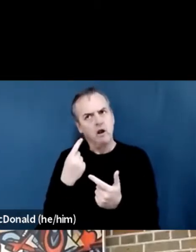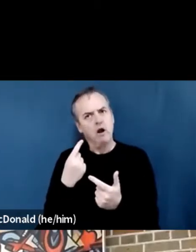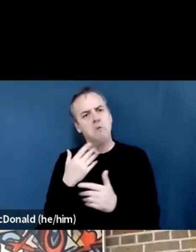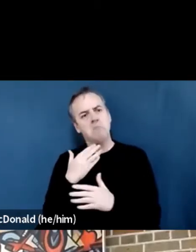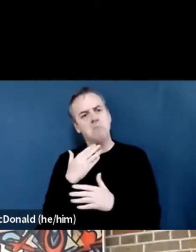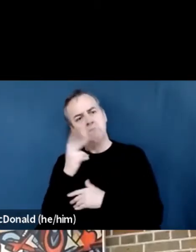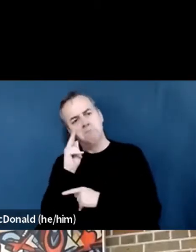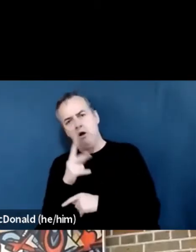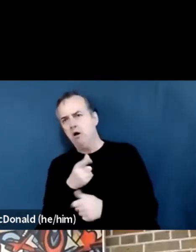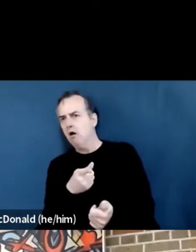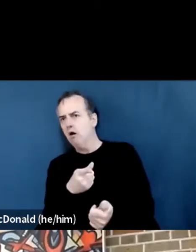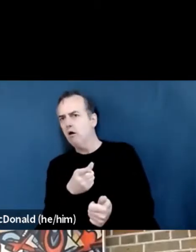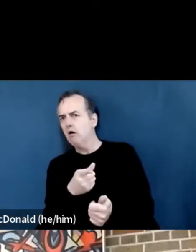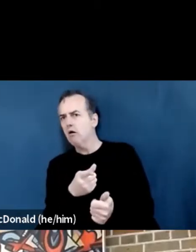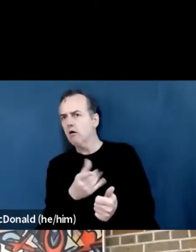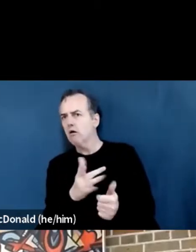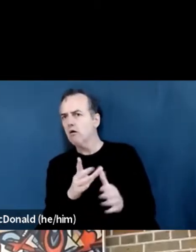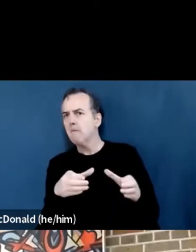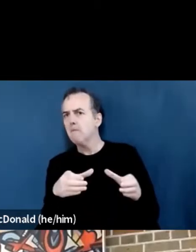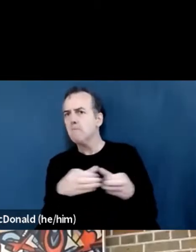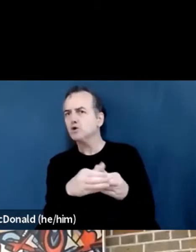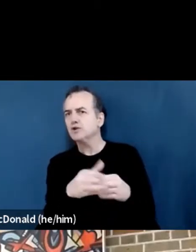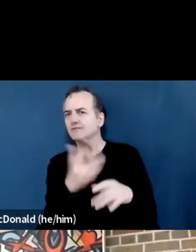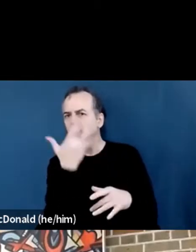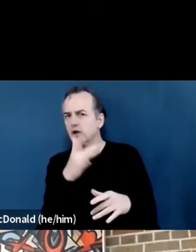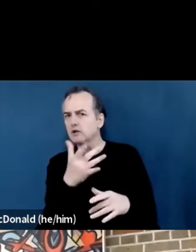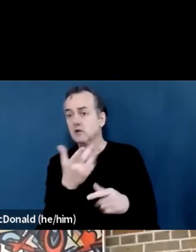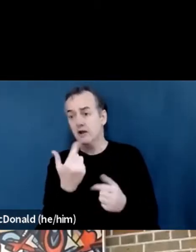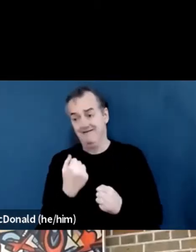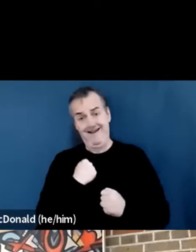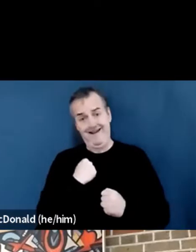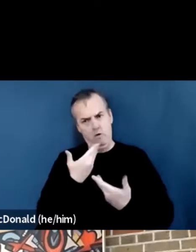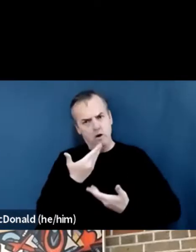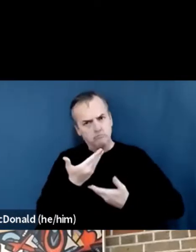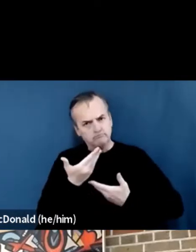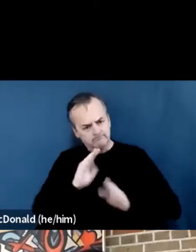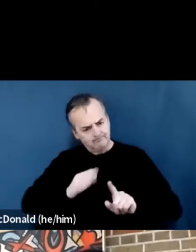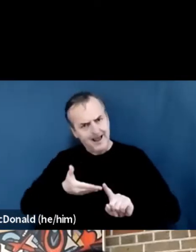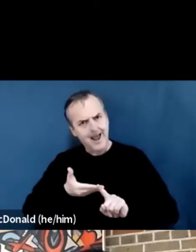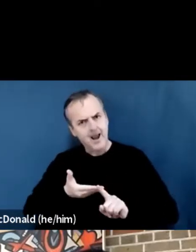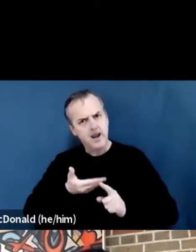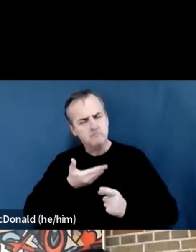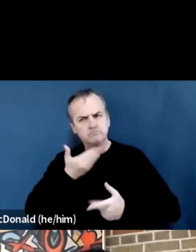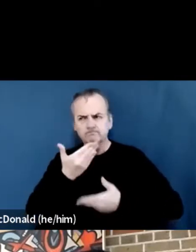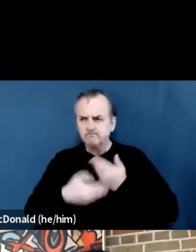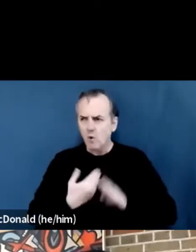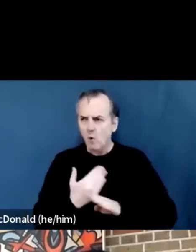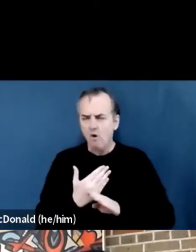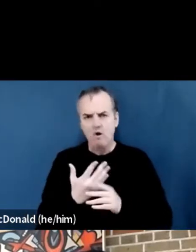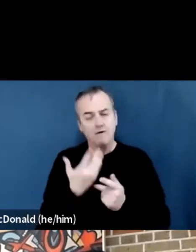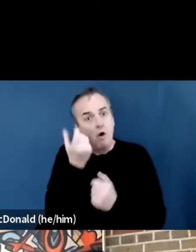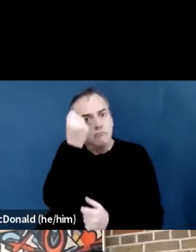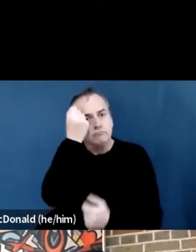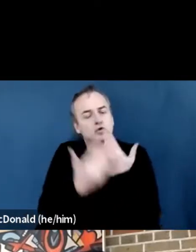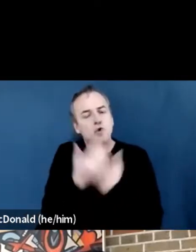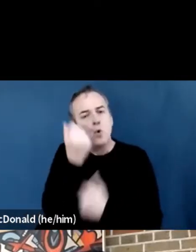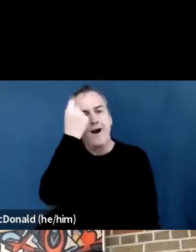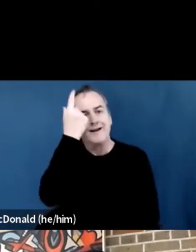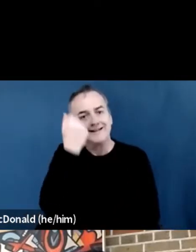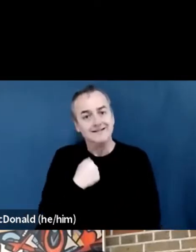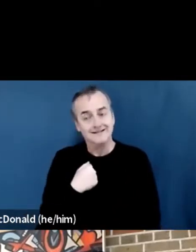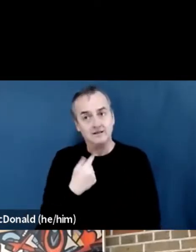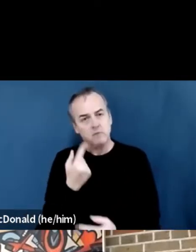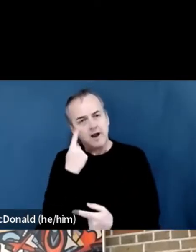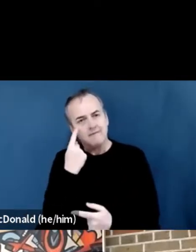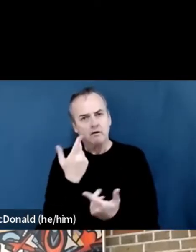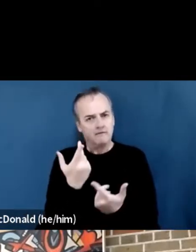admired them, and part of what we do at Sky Studios in sort of for innovation is that we're really